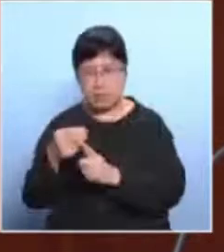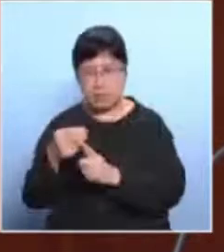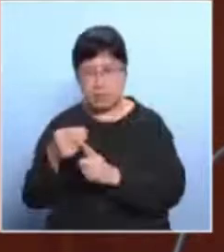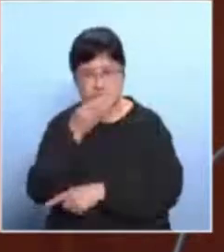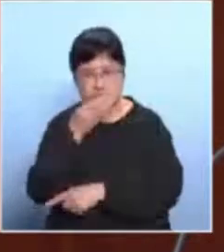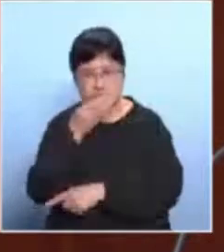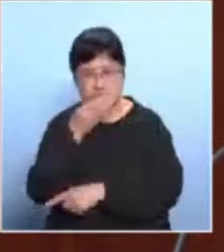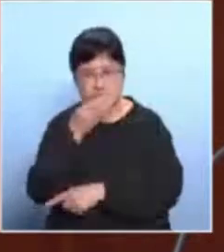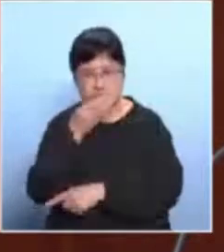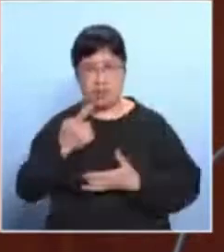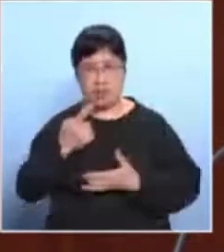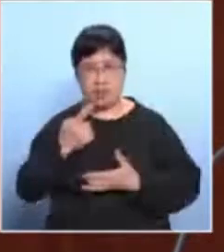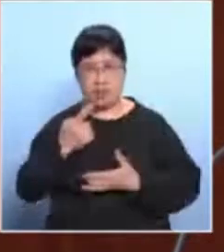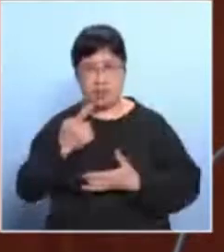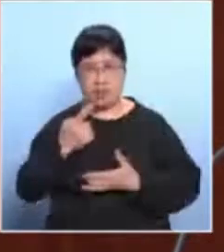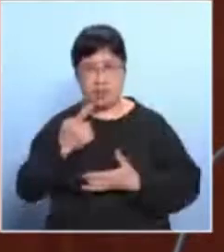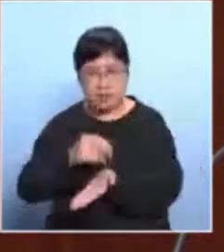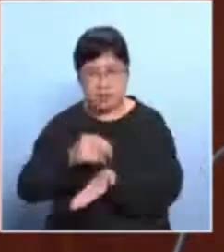2.